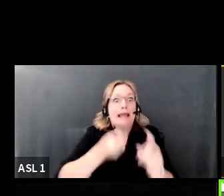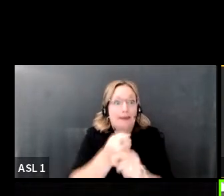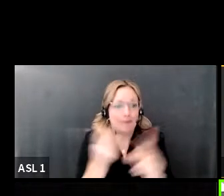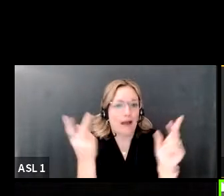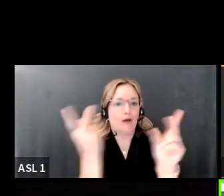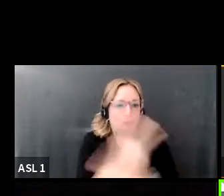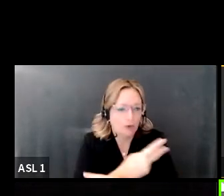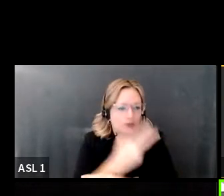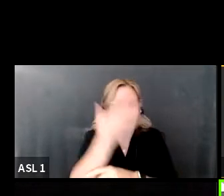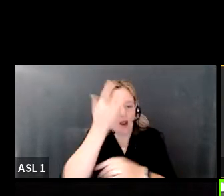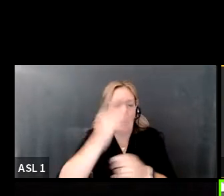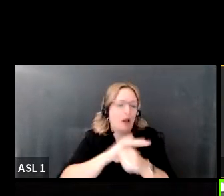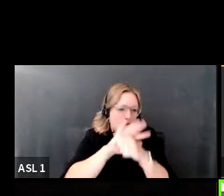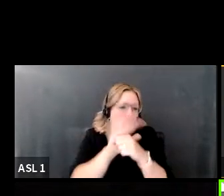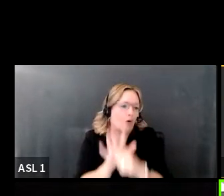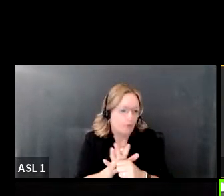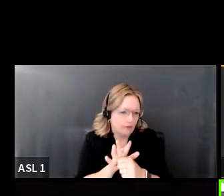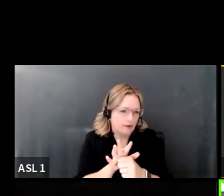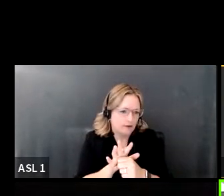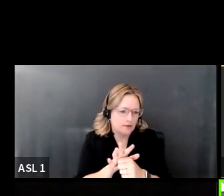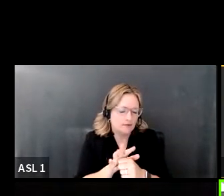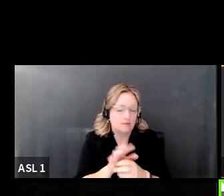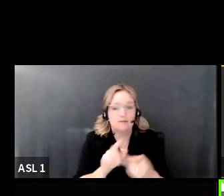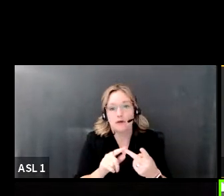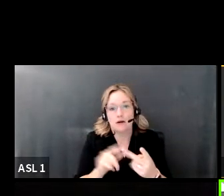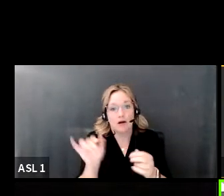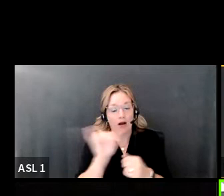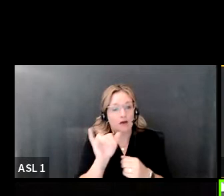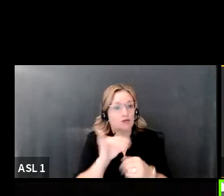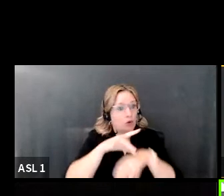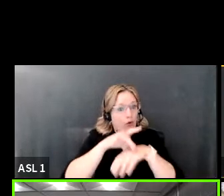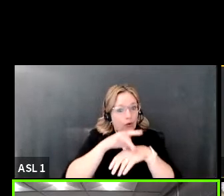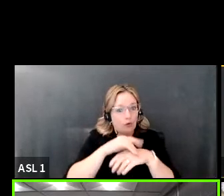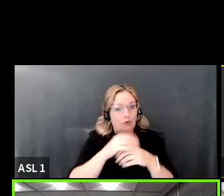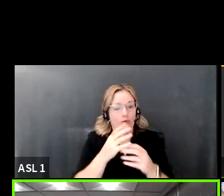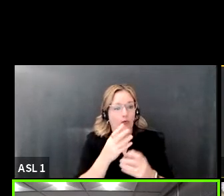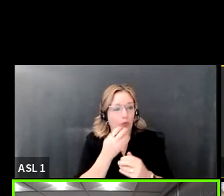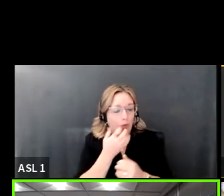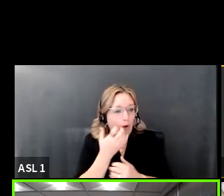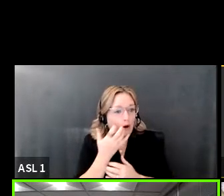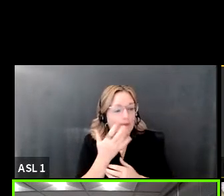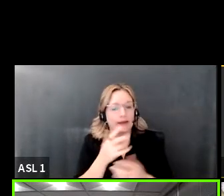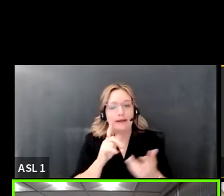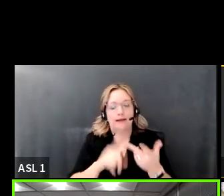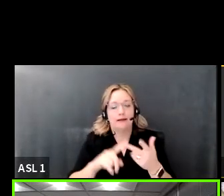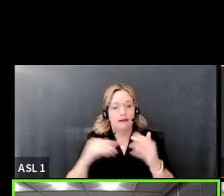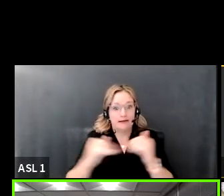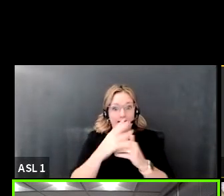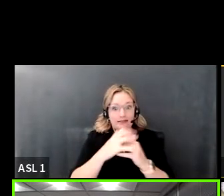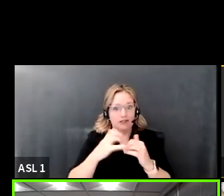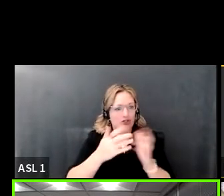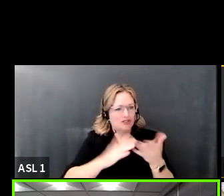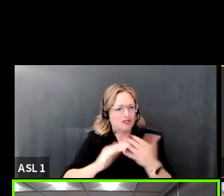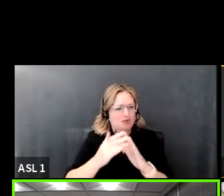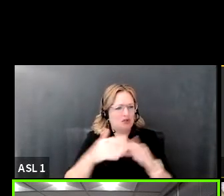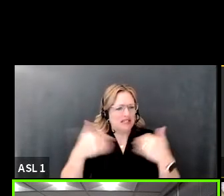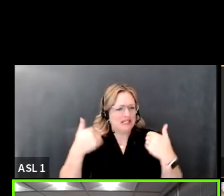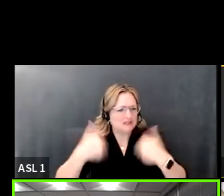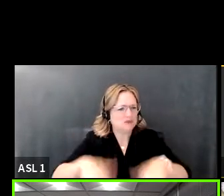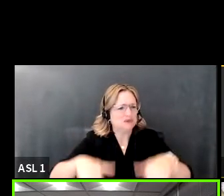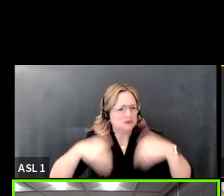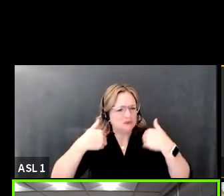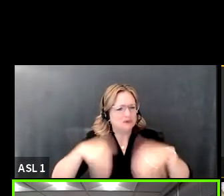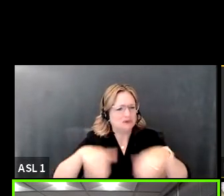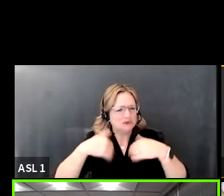global issues global warming ongoing uh mistreatment of indigenous communities across the world